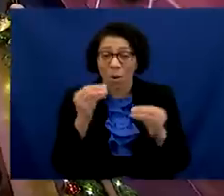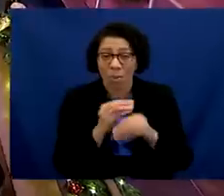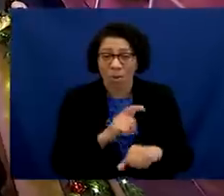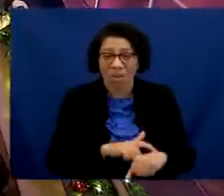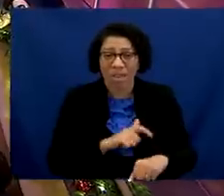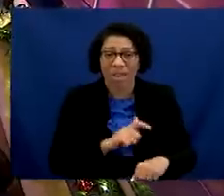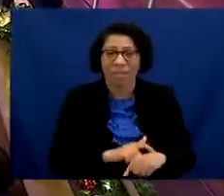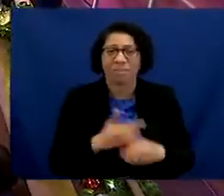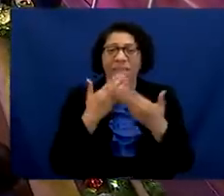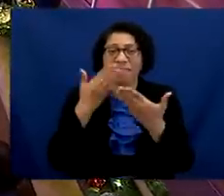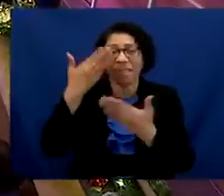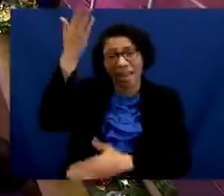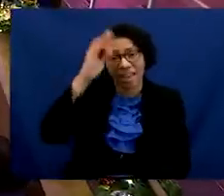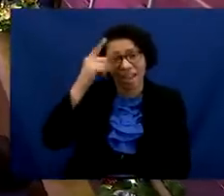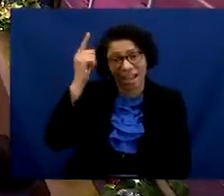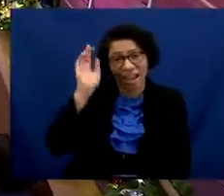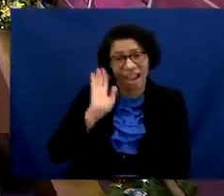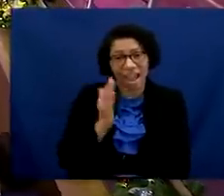friends.